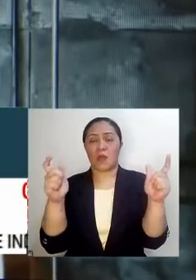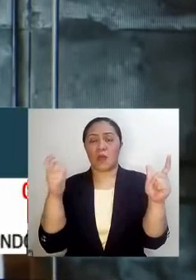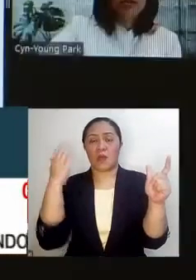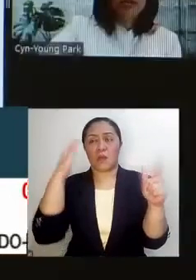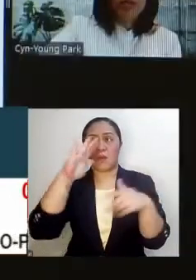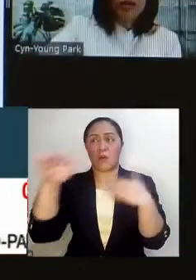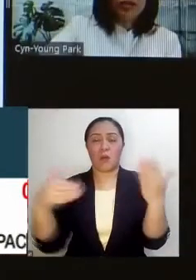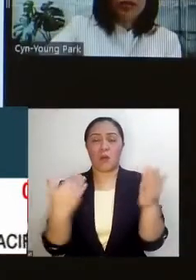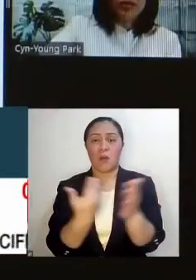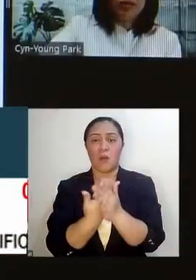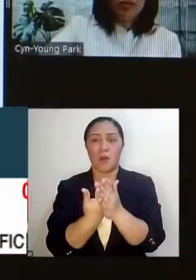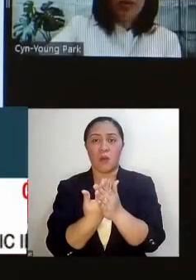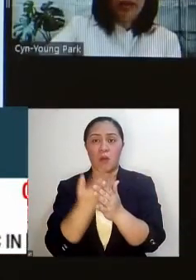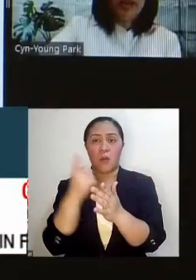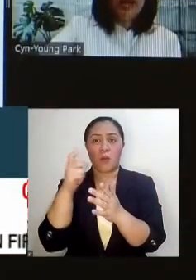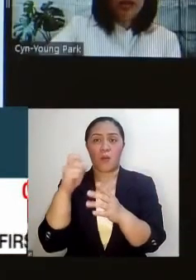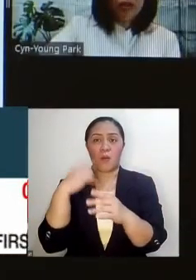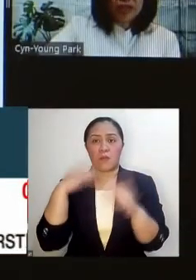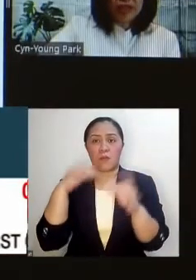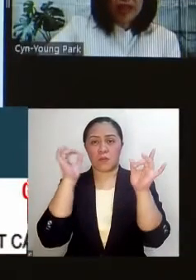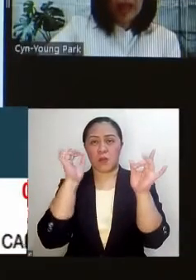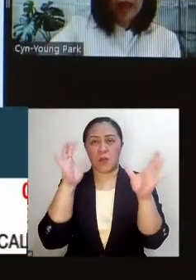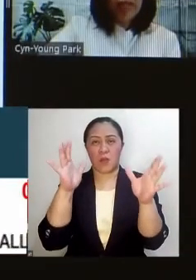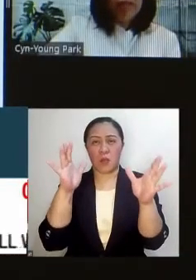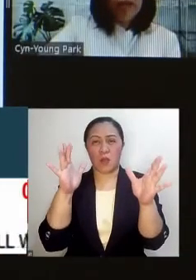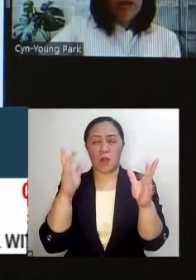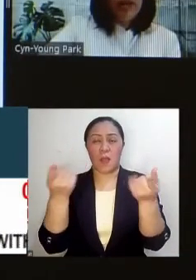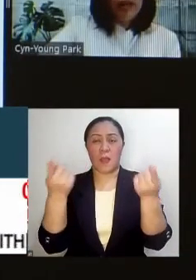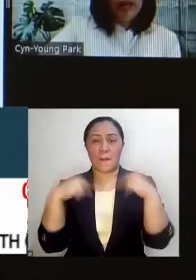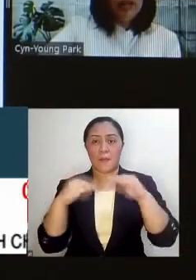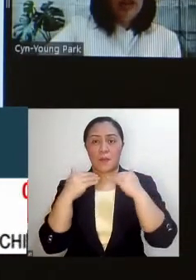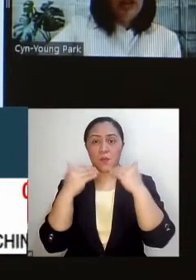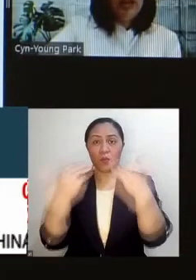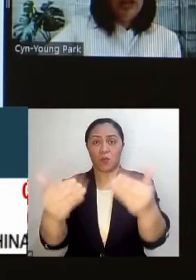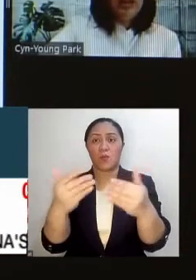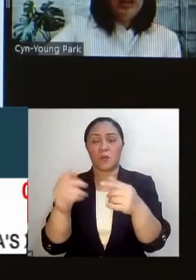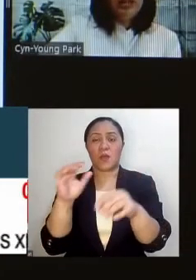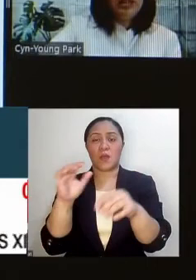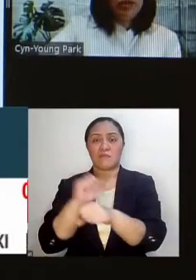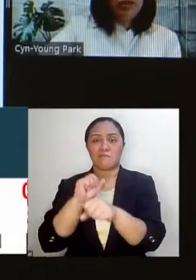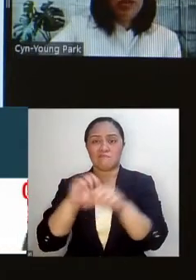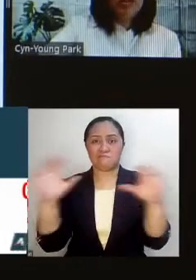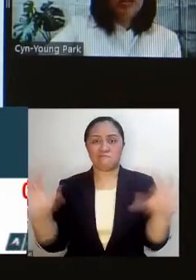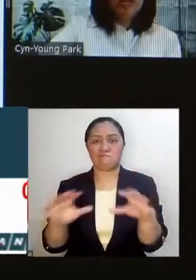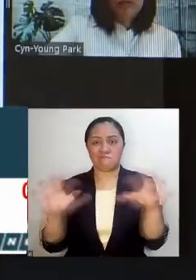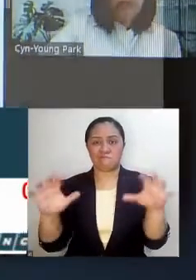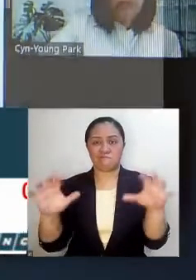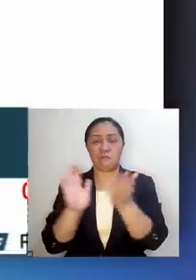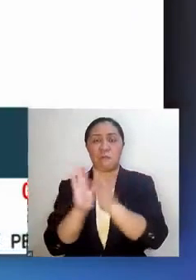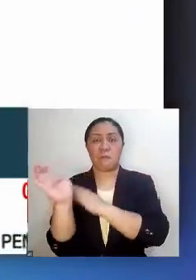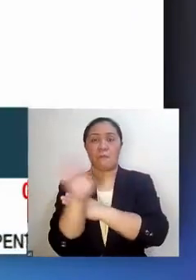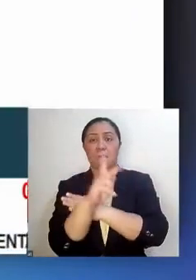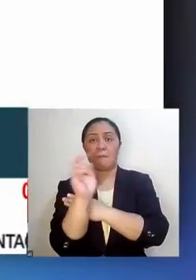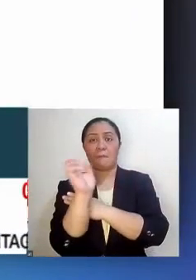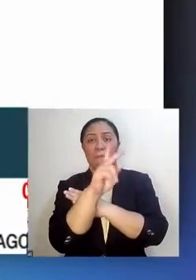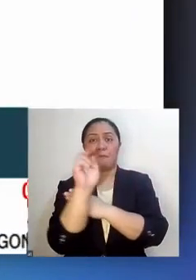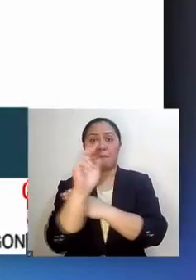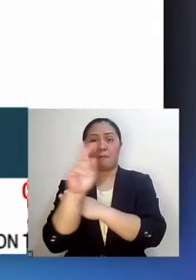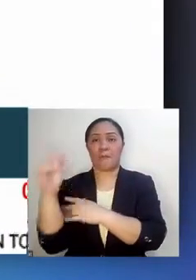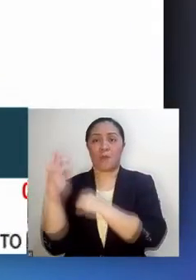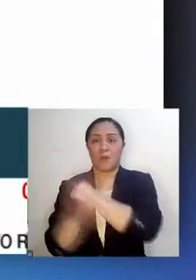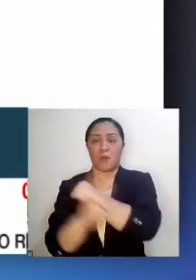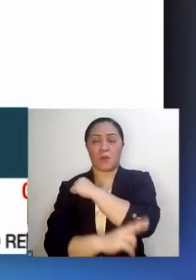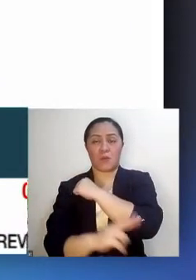own resilience. In other words, some manufacturing operations are moving back to their home country or region. Sin-Yung Park of the